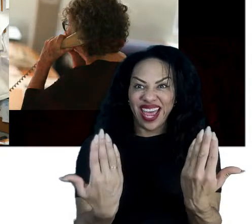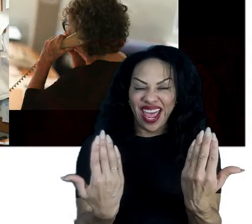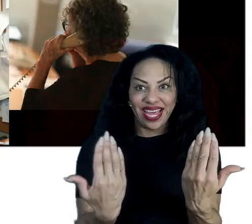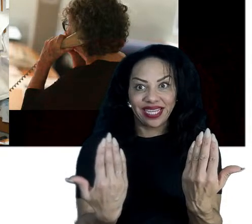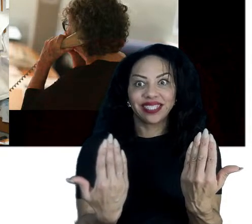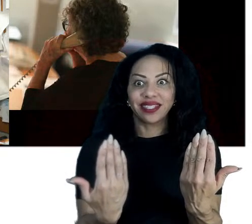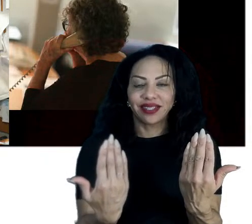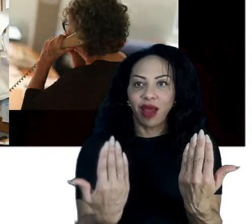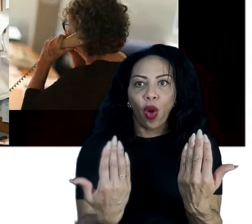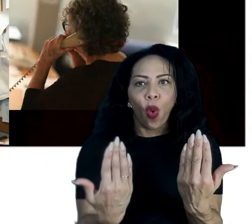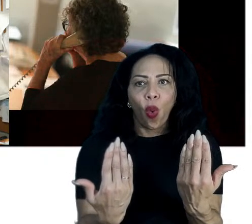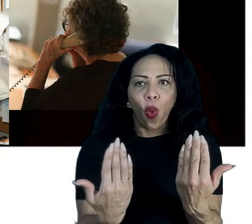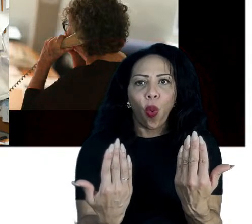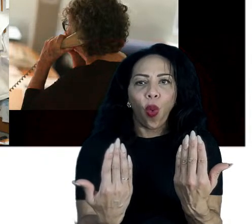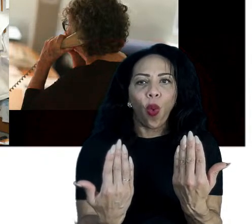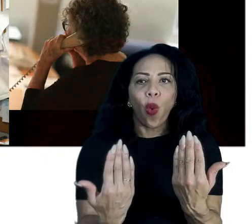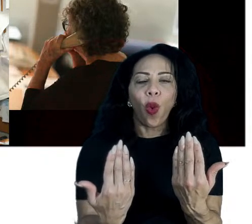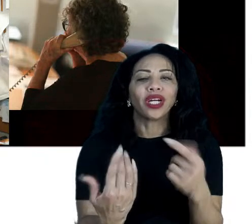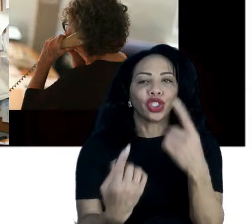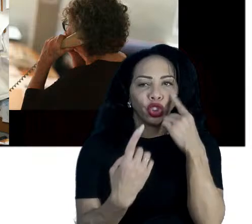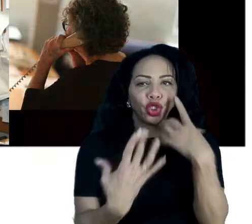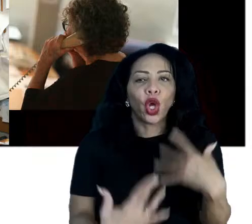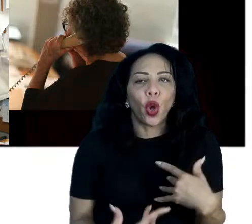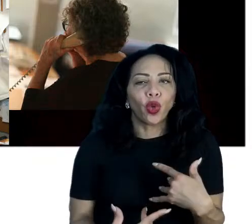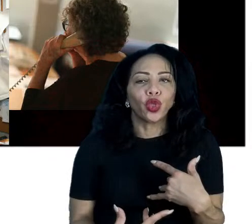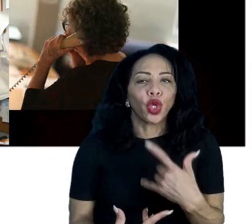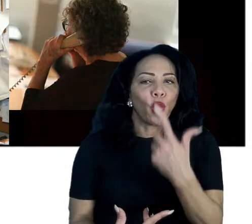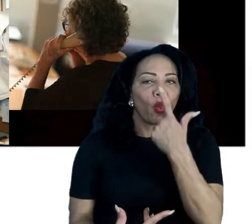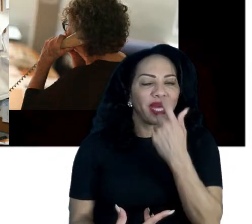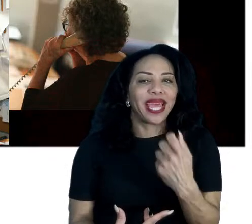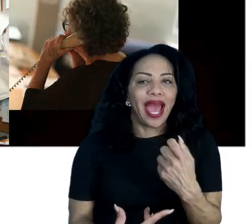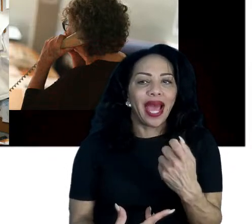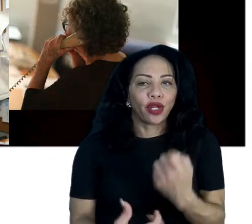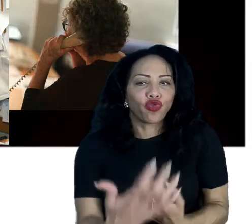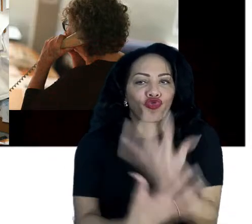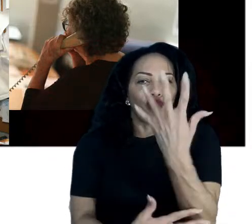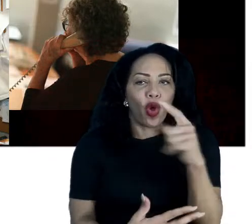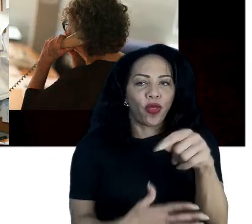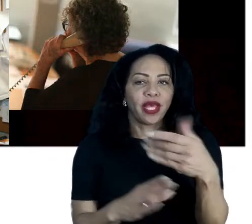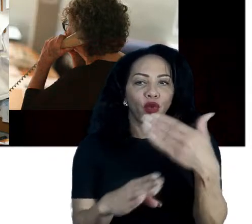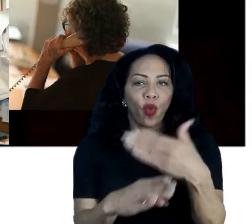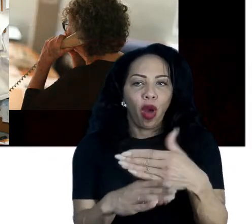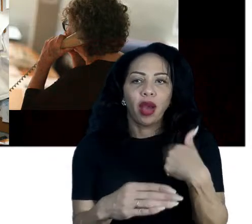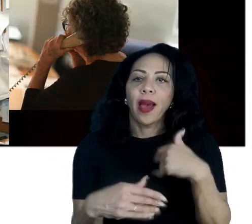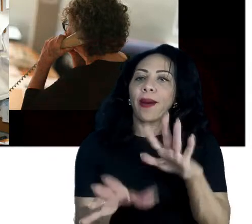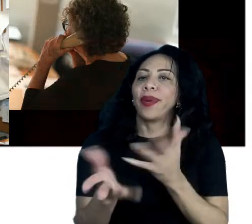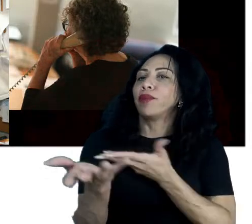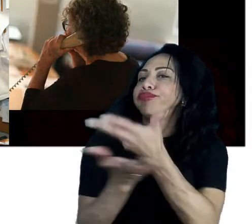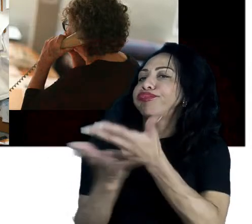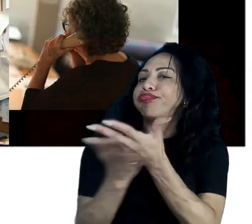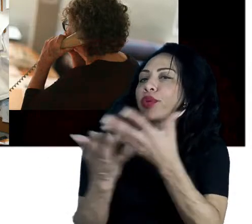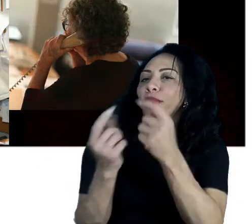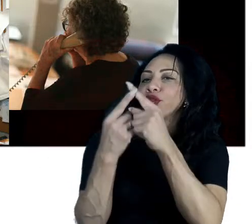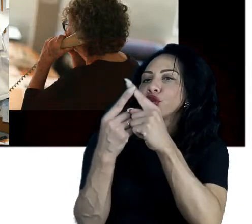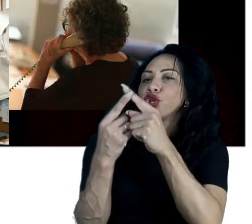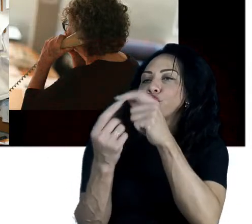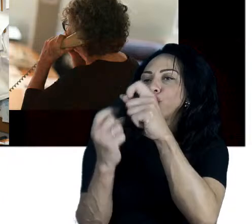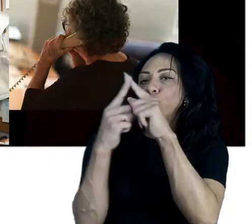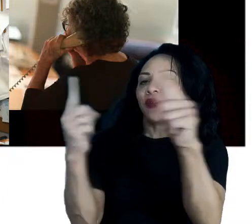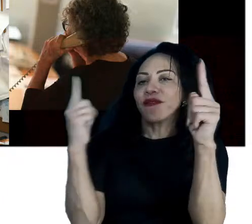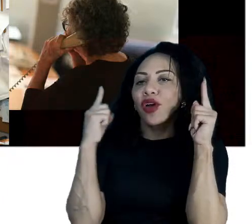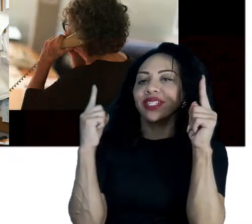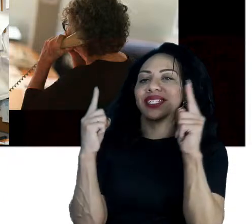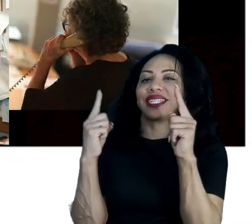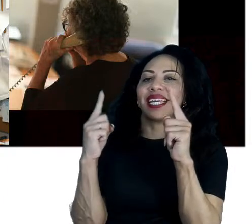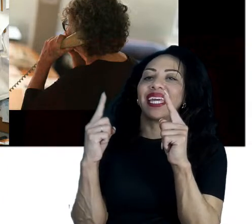possible with this kind of work. I also had a conversation with university staff and Arnolfini's head of engagement